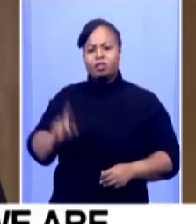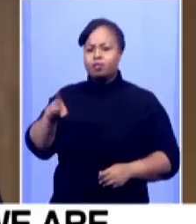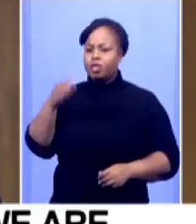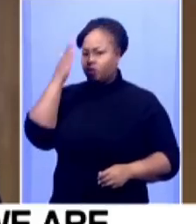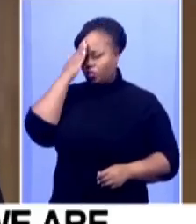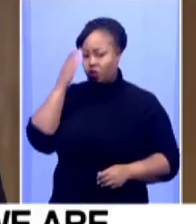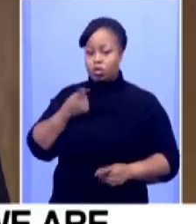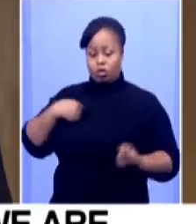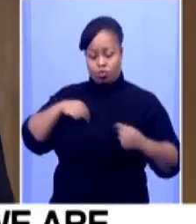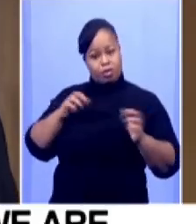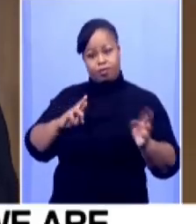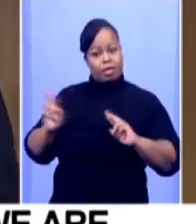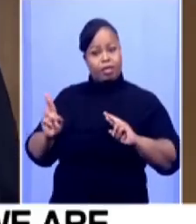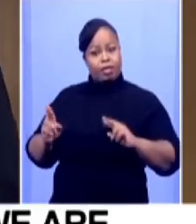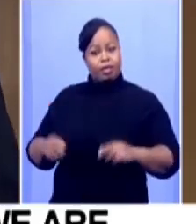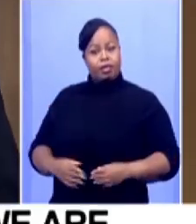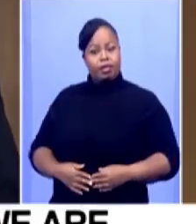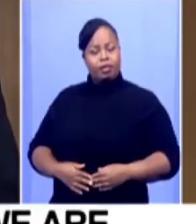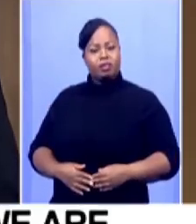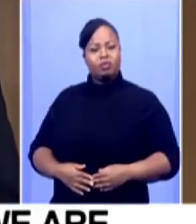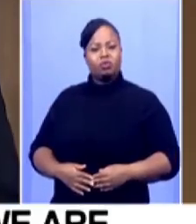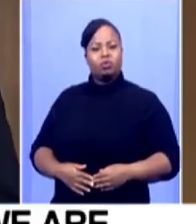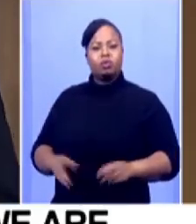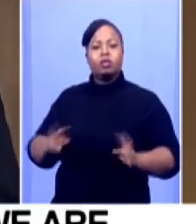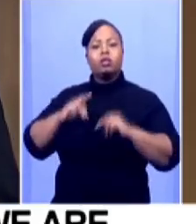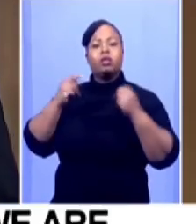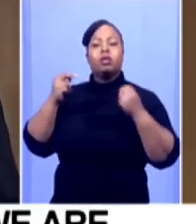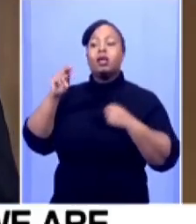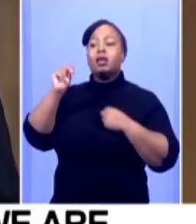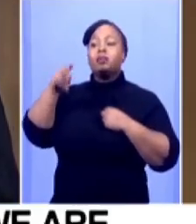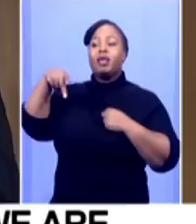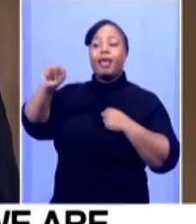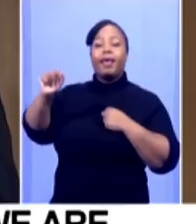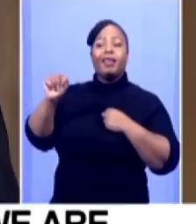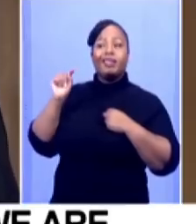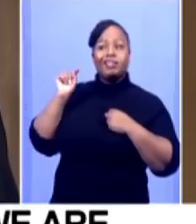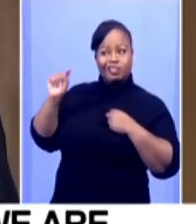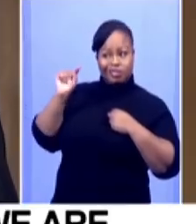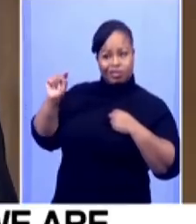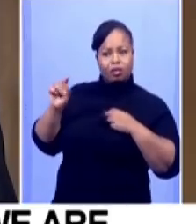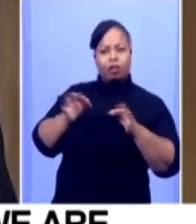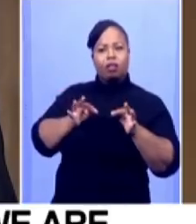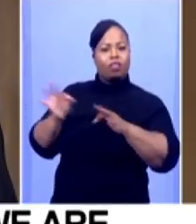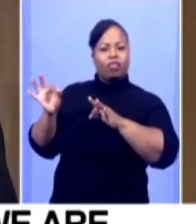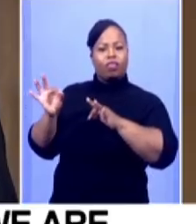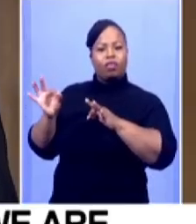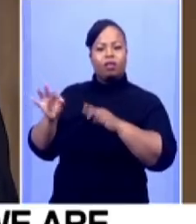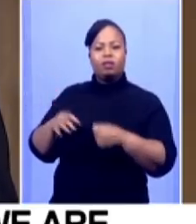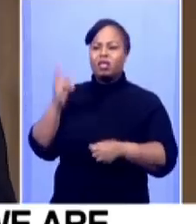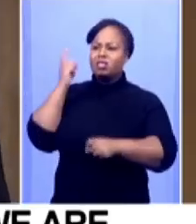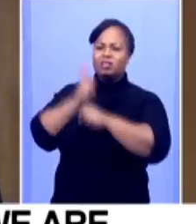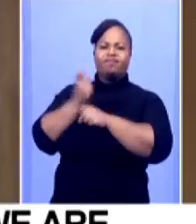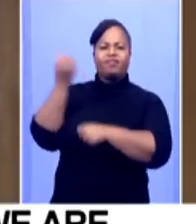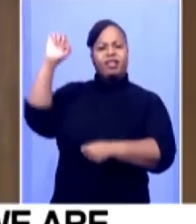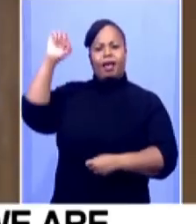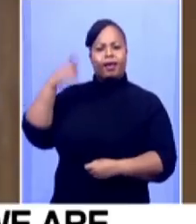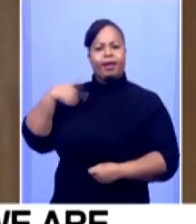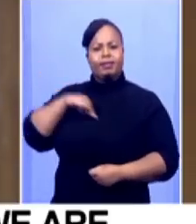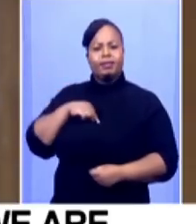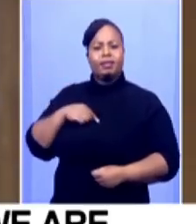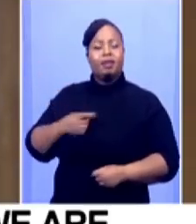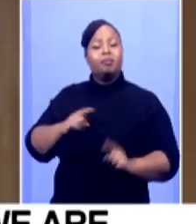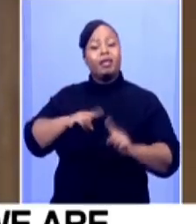are ready. It is National Prosecuting Authority which is denying us that space. But outside